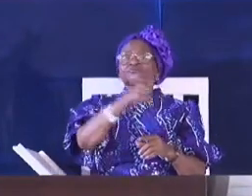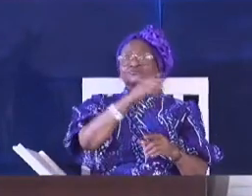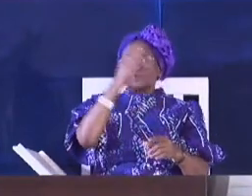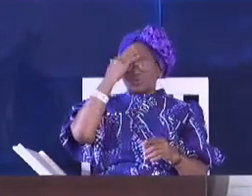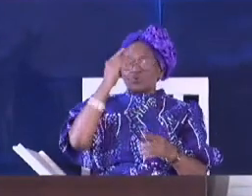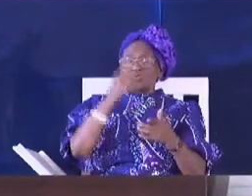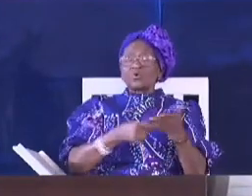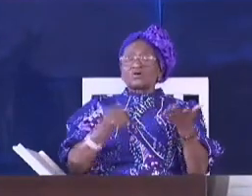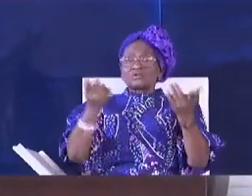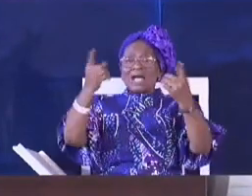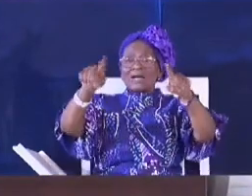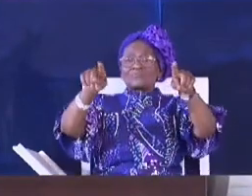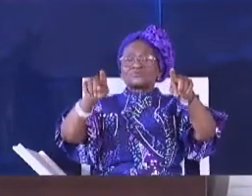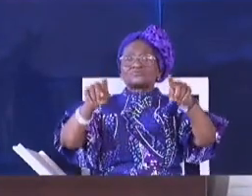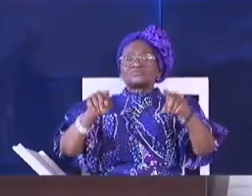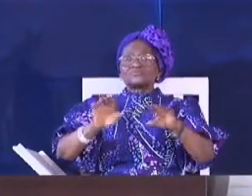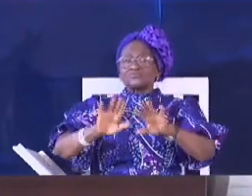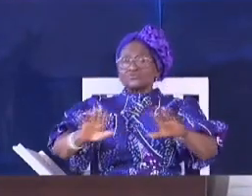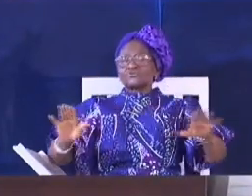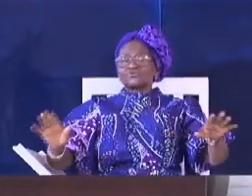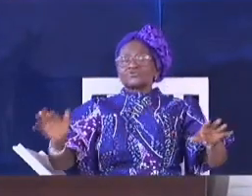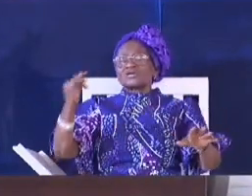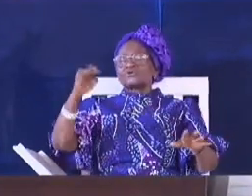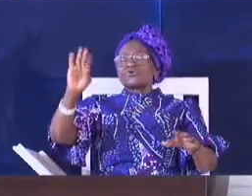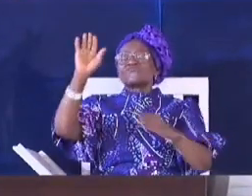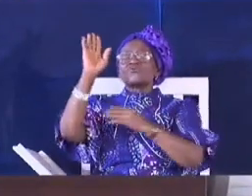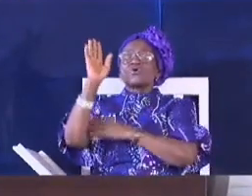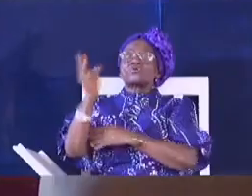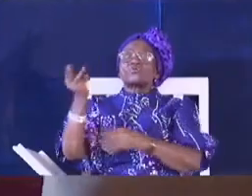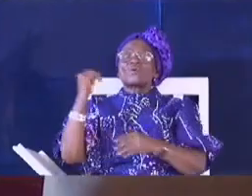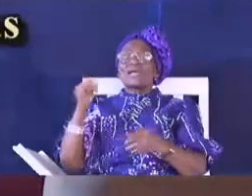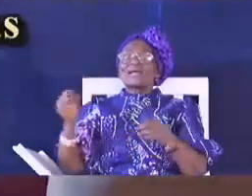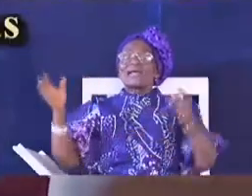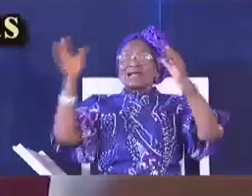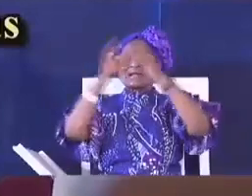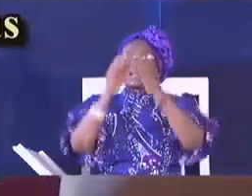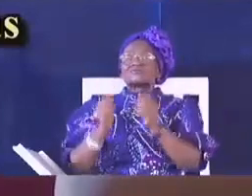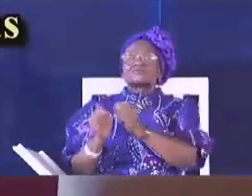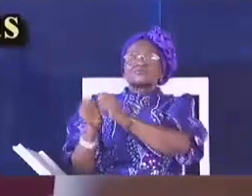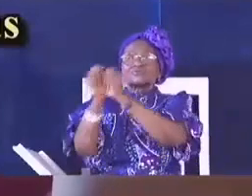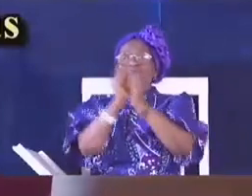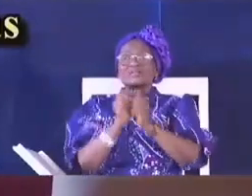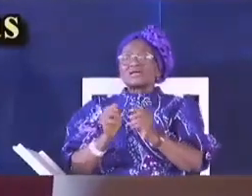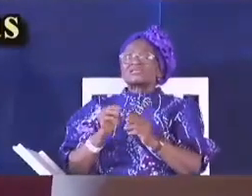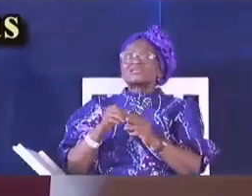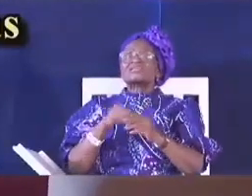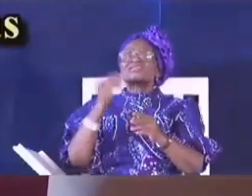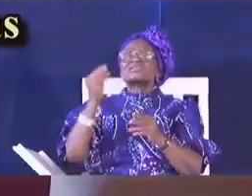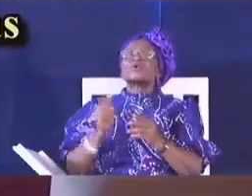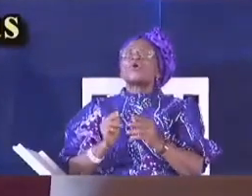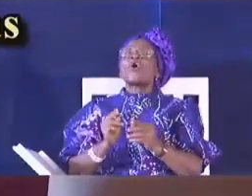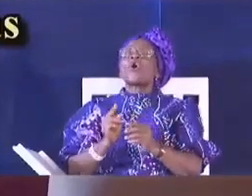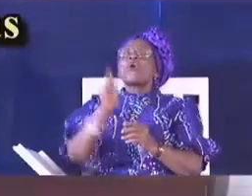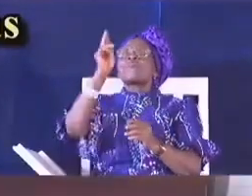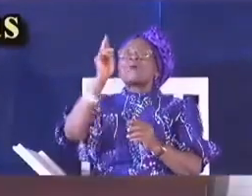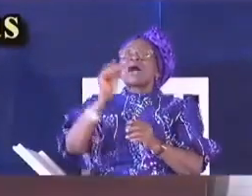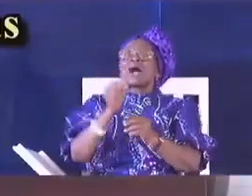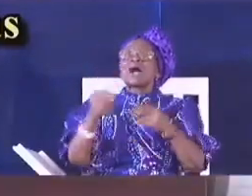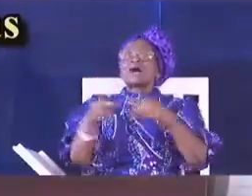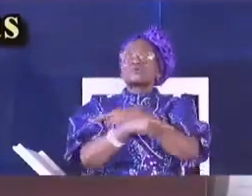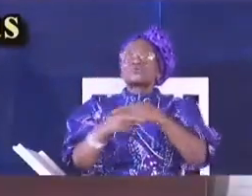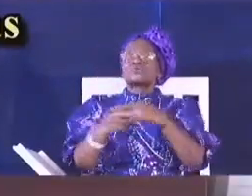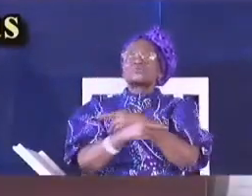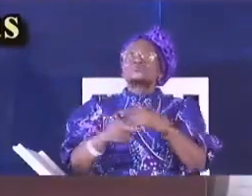happened? Children of God were gathered together in the upper room. Just as you are